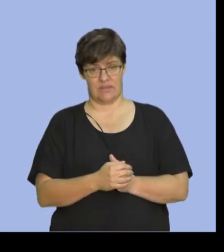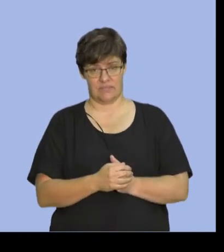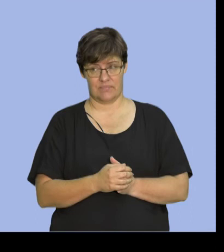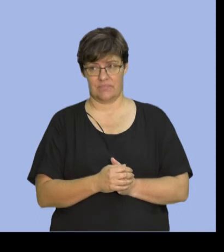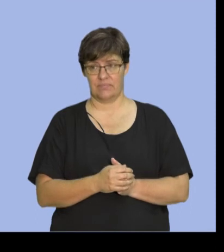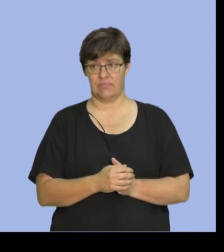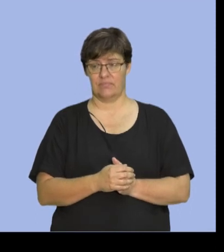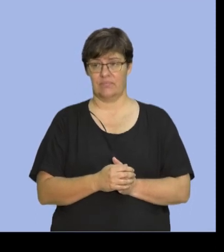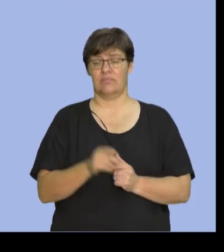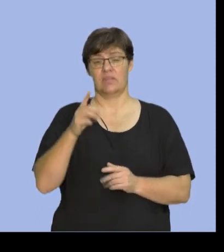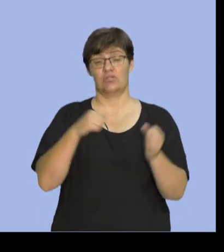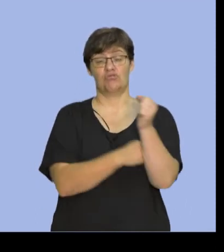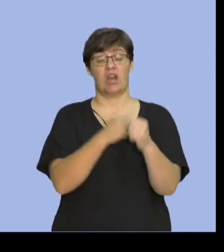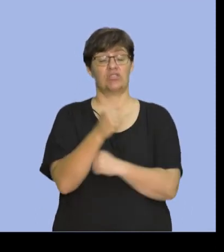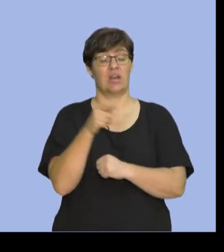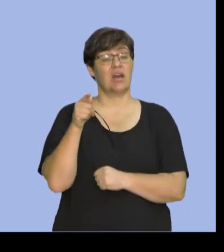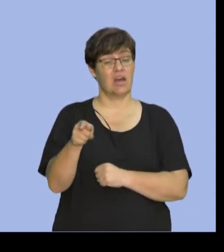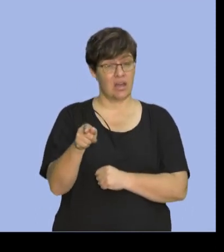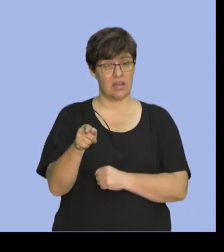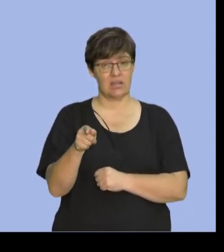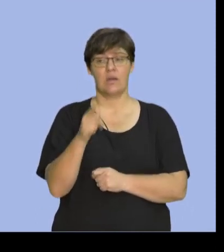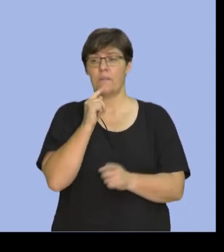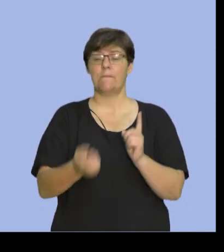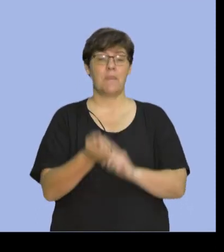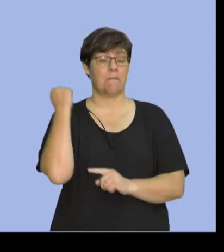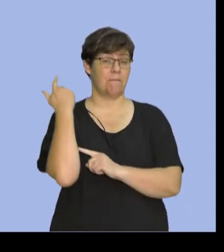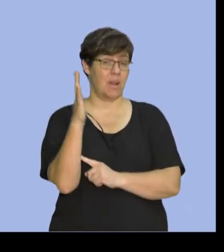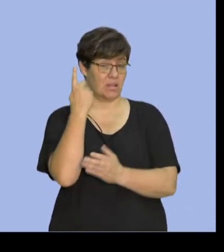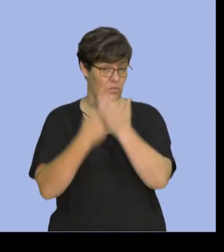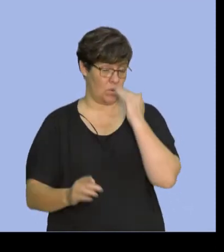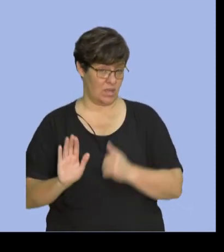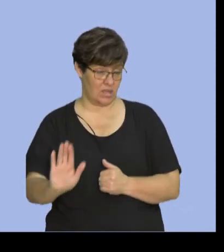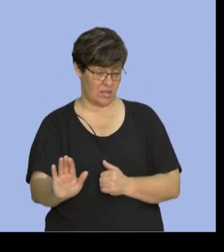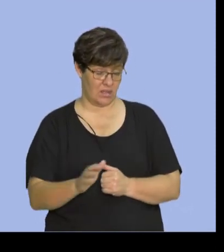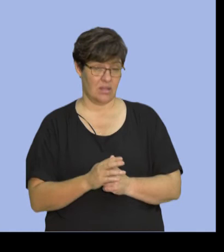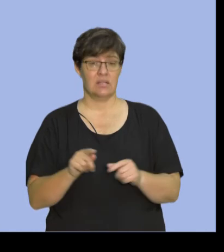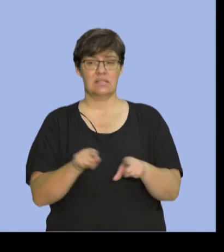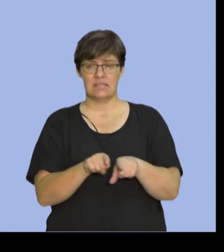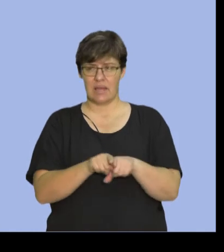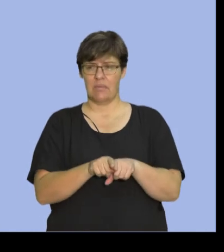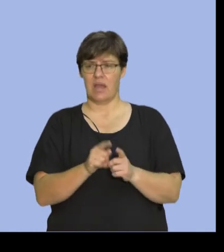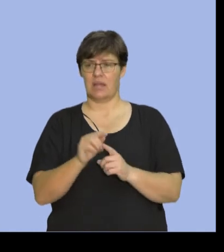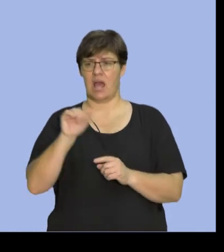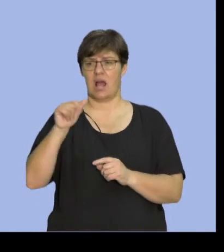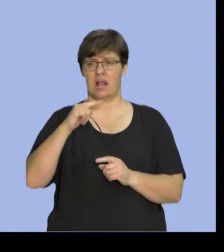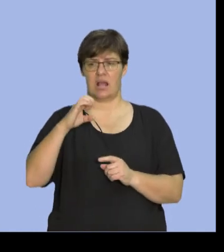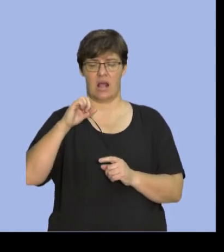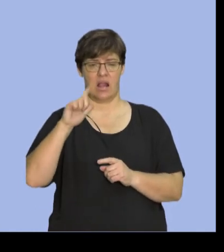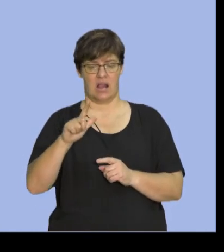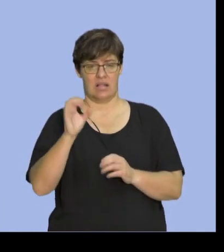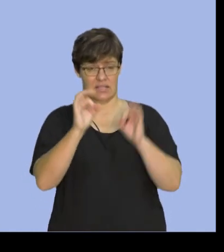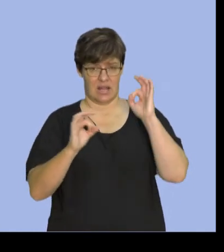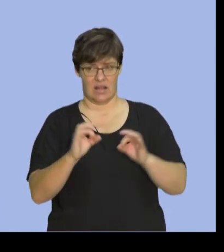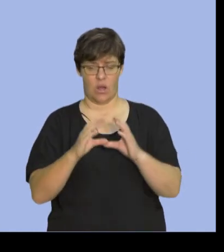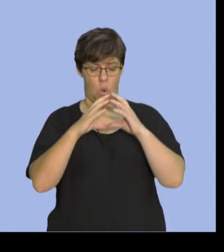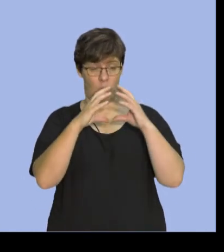The structure of the chloroplast, we said, are found in plant cells only and in algal cells. They are oval shaped and they carry